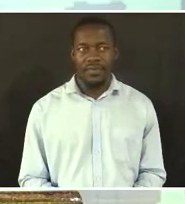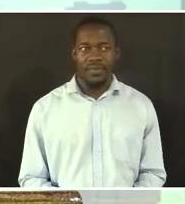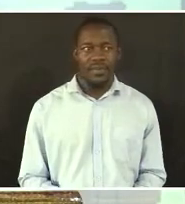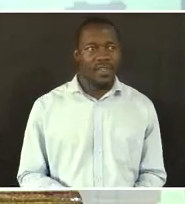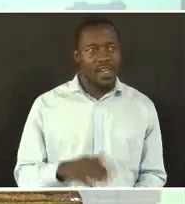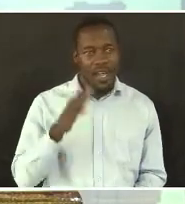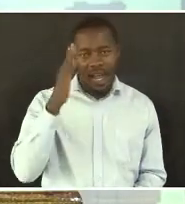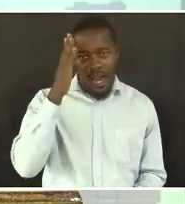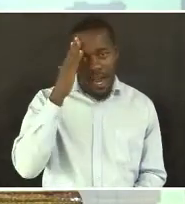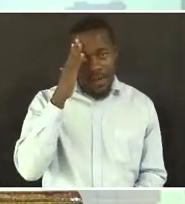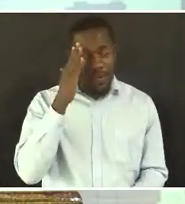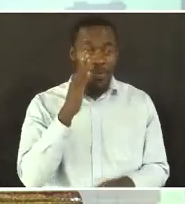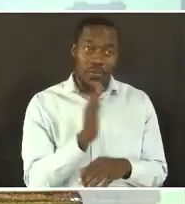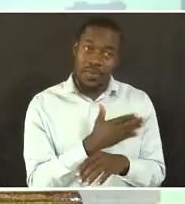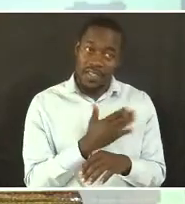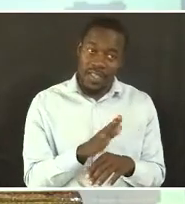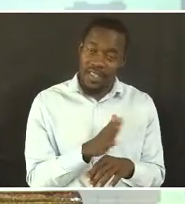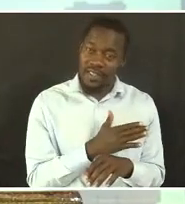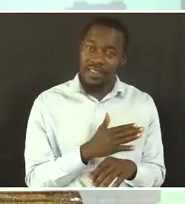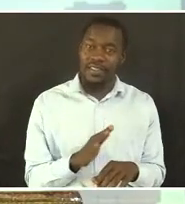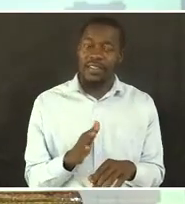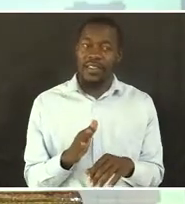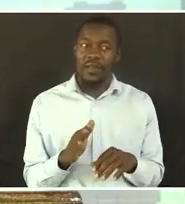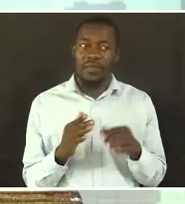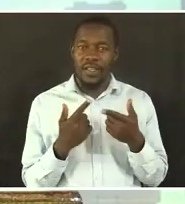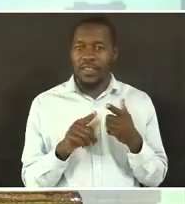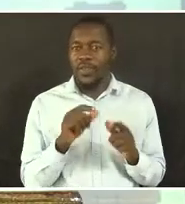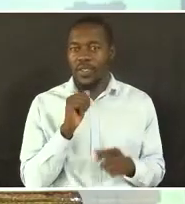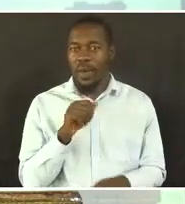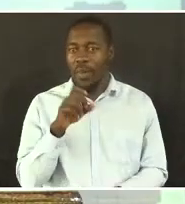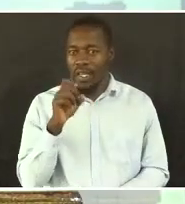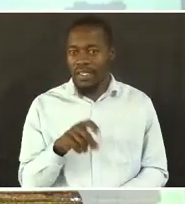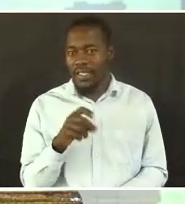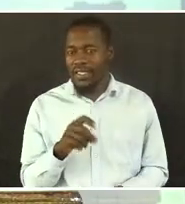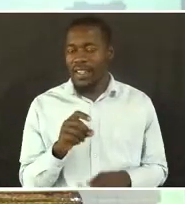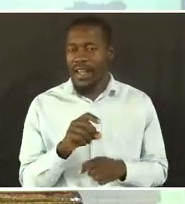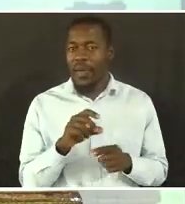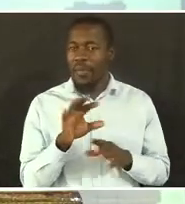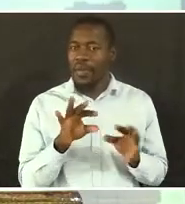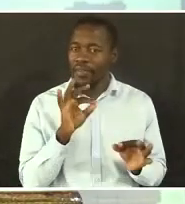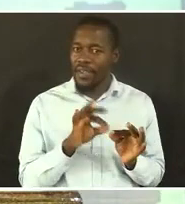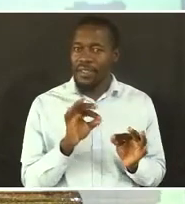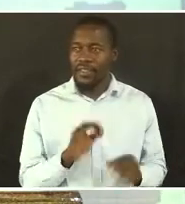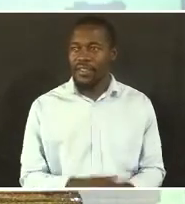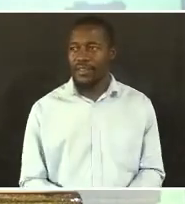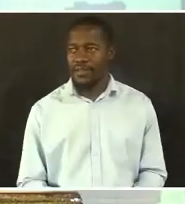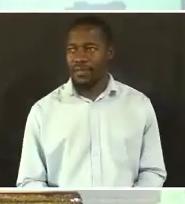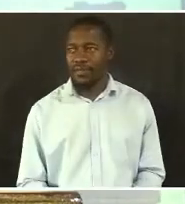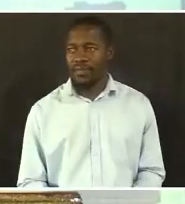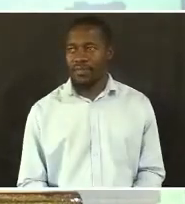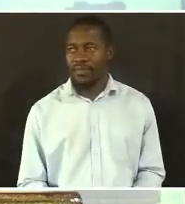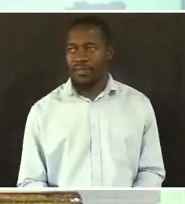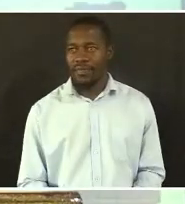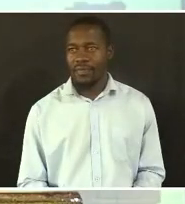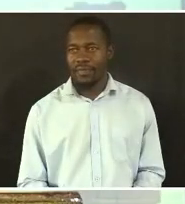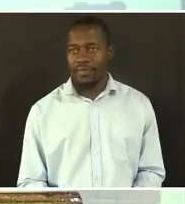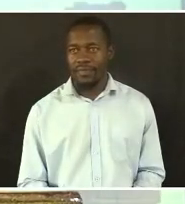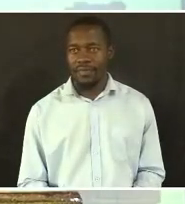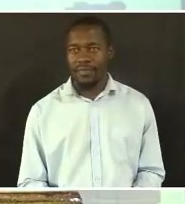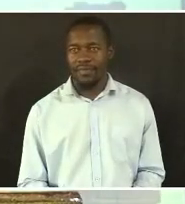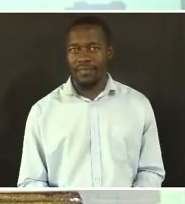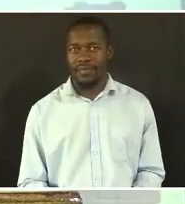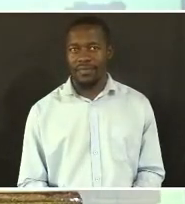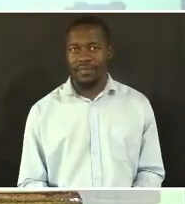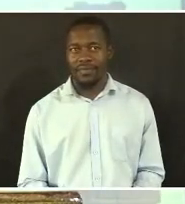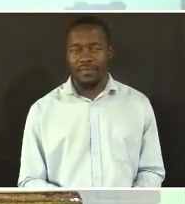so and so. We don't want you to sing like the other person. We want you to sing like yourself. Be unique. You know, I've realized